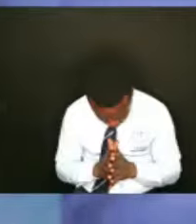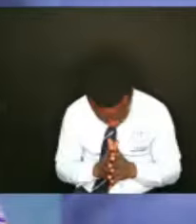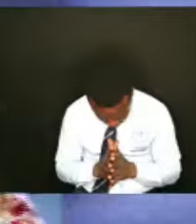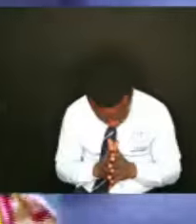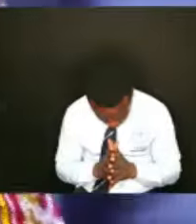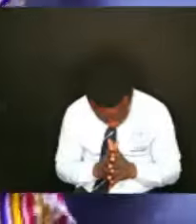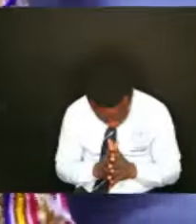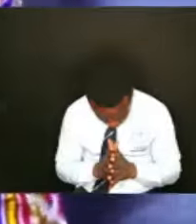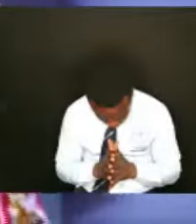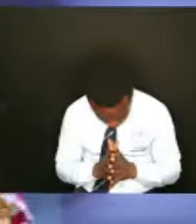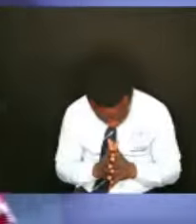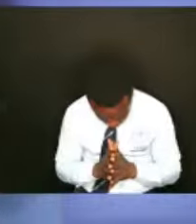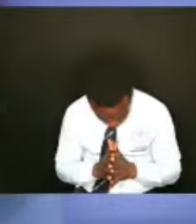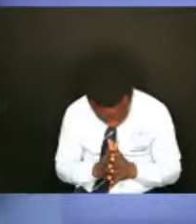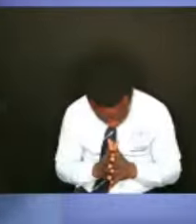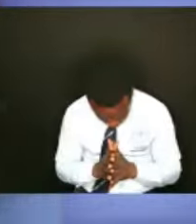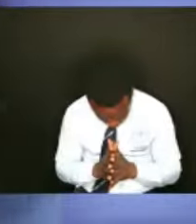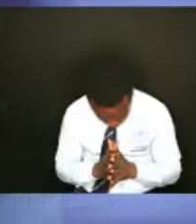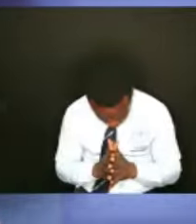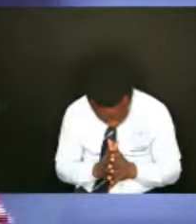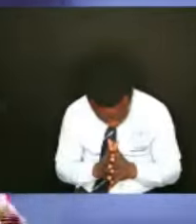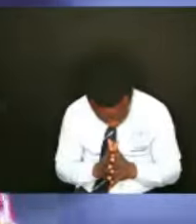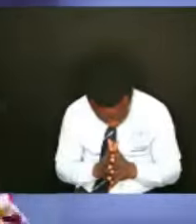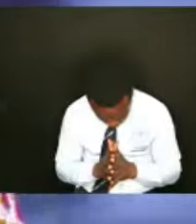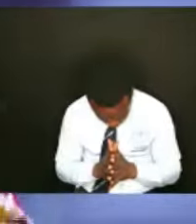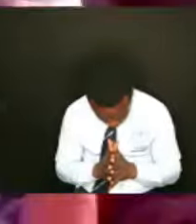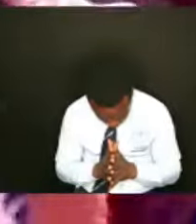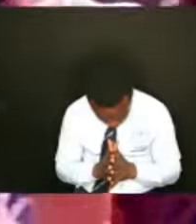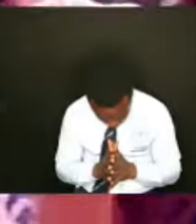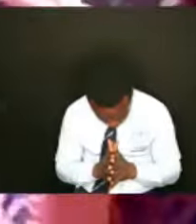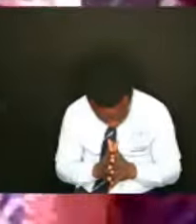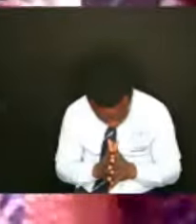yo sirelidia. Makaya haso.